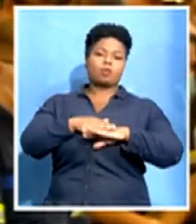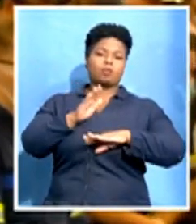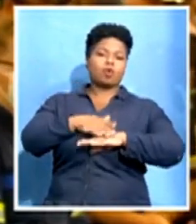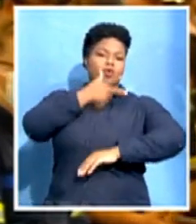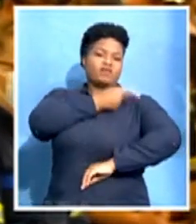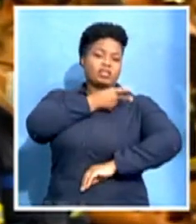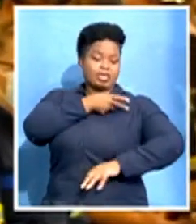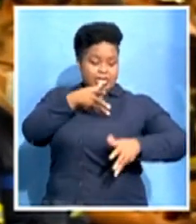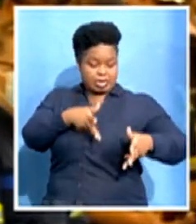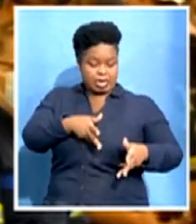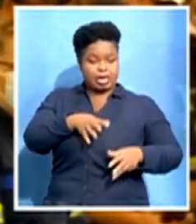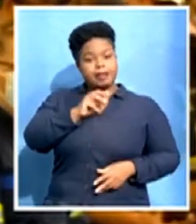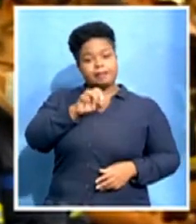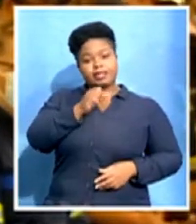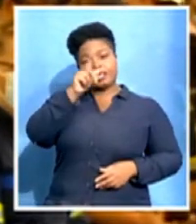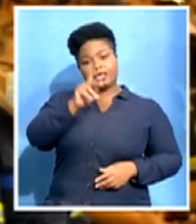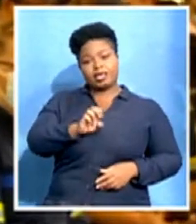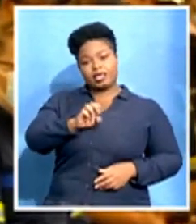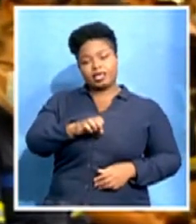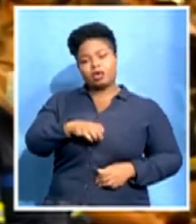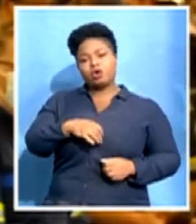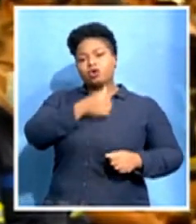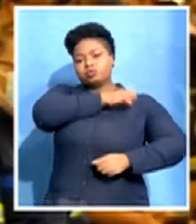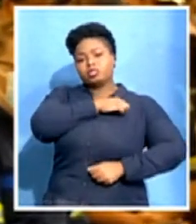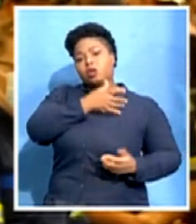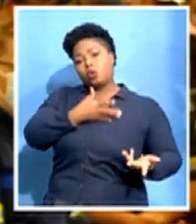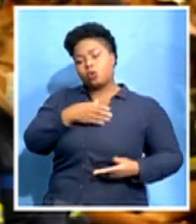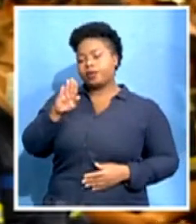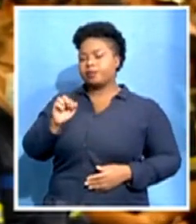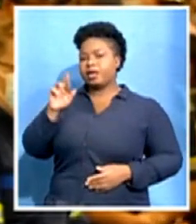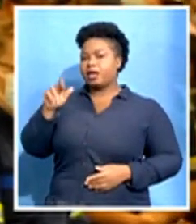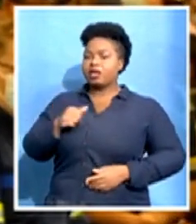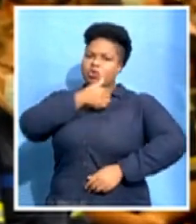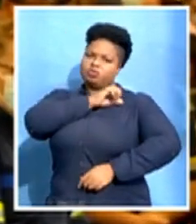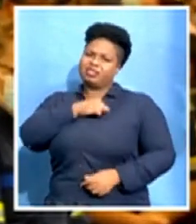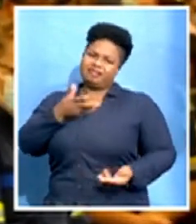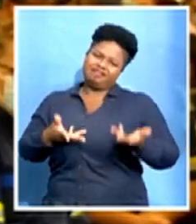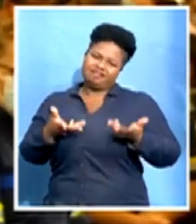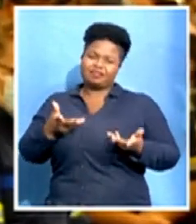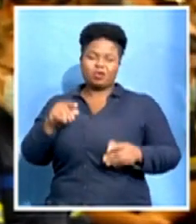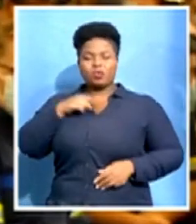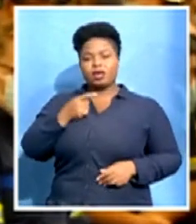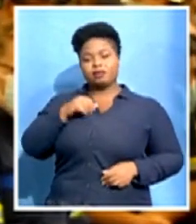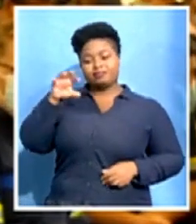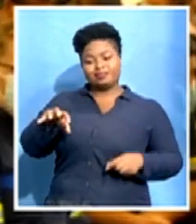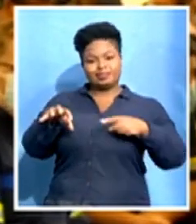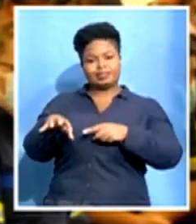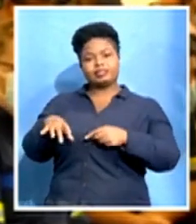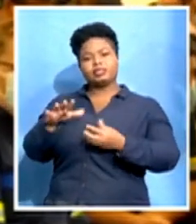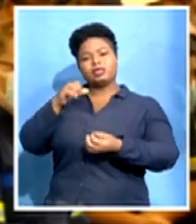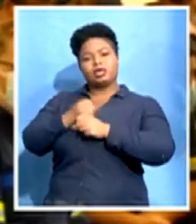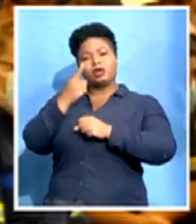Hospital or at the Chris Hani Baragwanath Hospital, which is also one of the other vaccination sites in Gauteng. He's expected to make